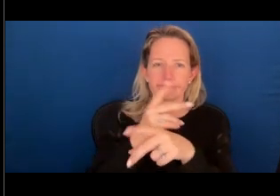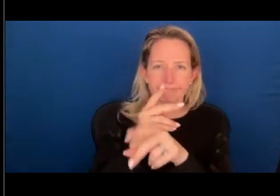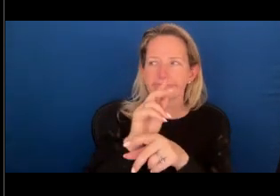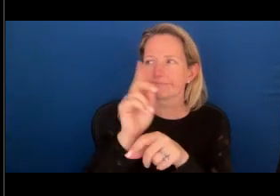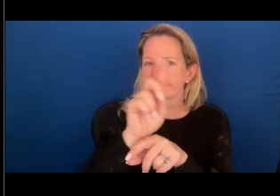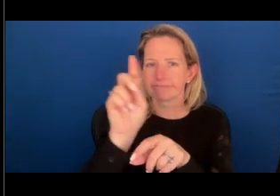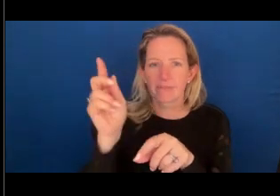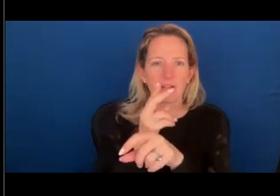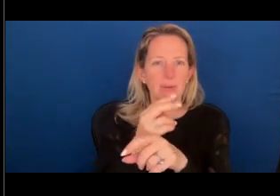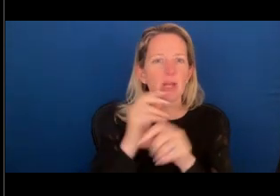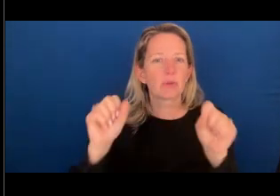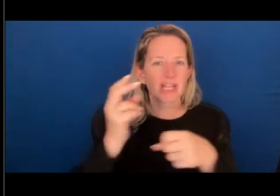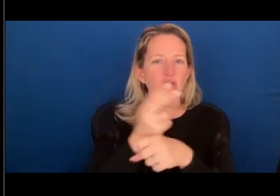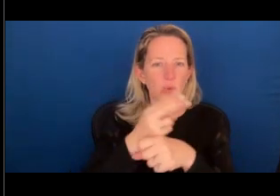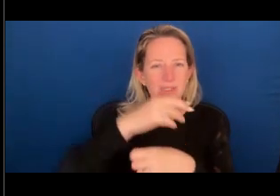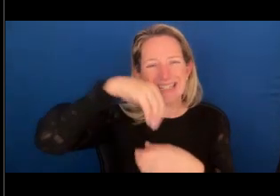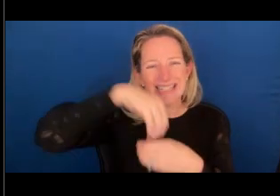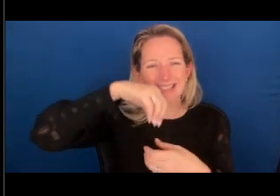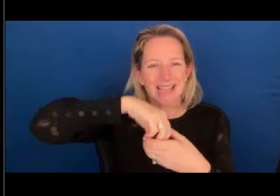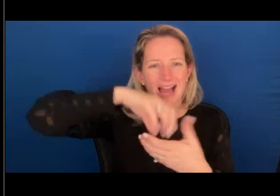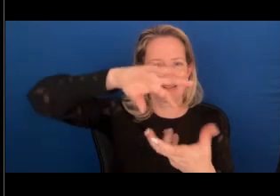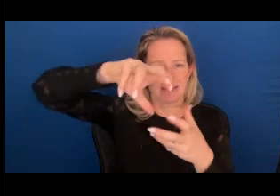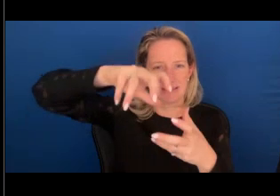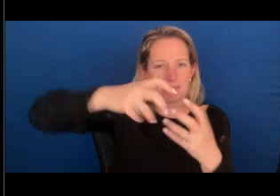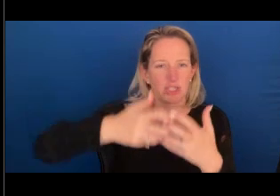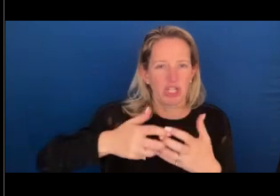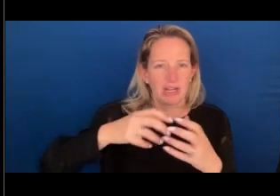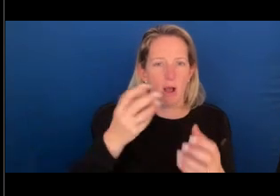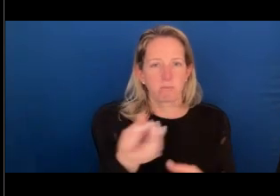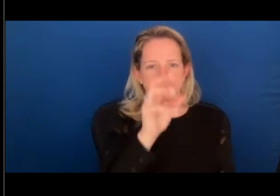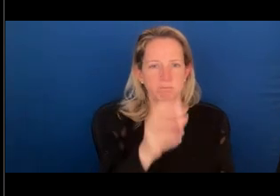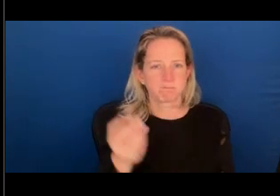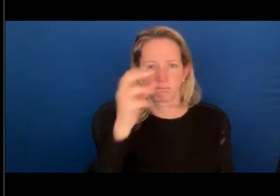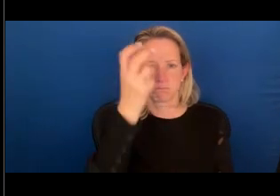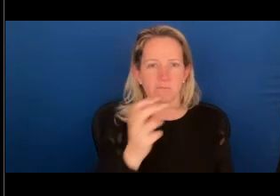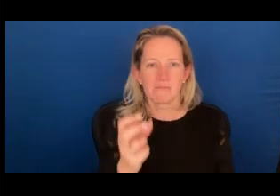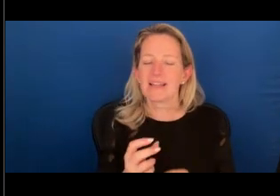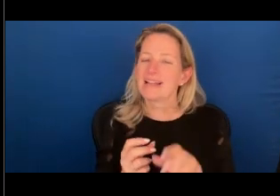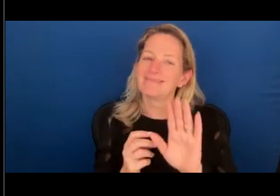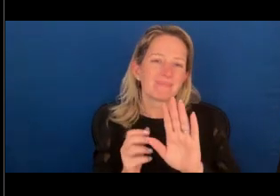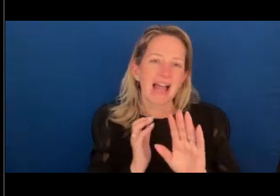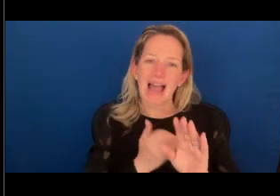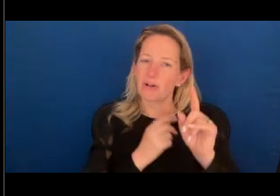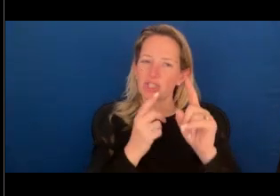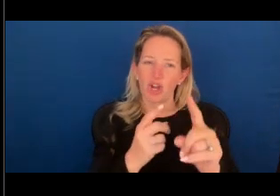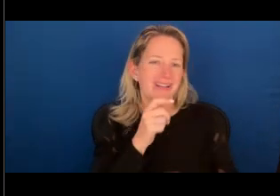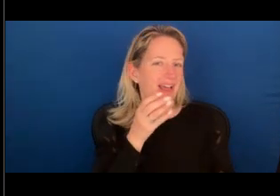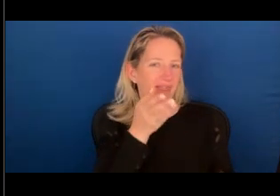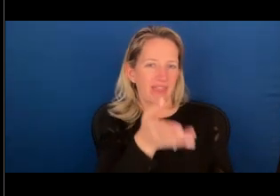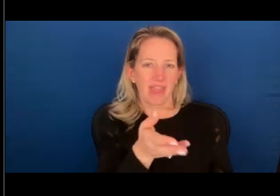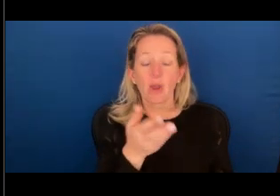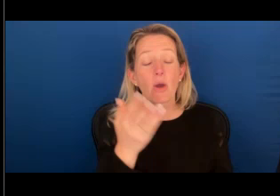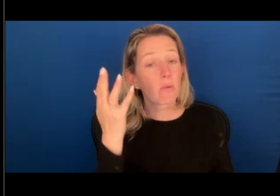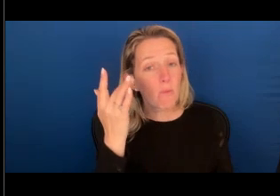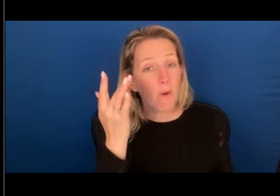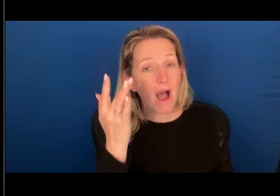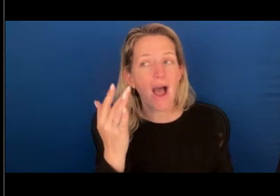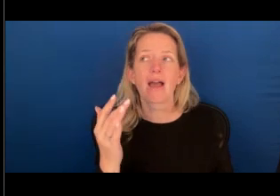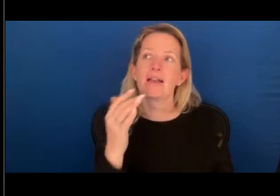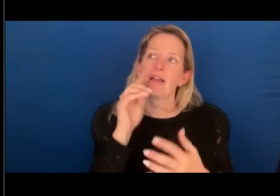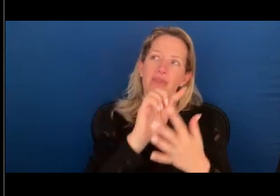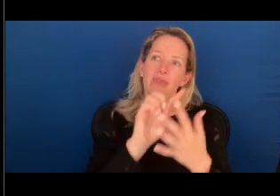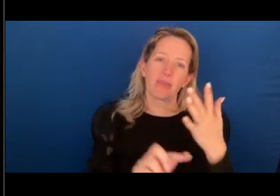of the laundry machine. Our target is not there. Why? Because that kind of product, as far as I heard from